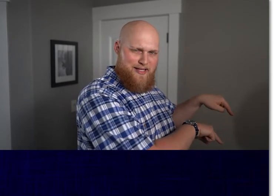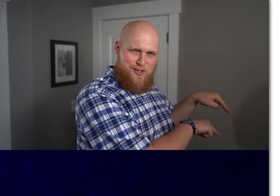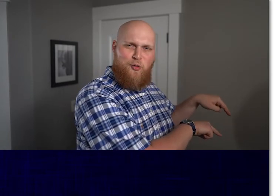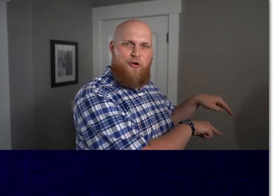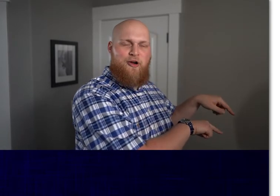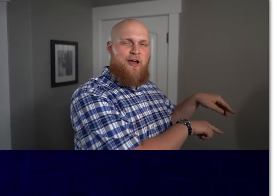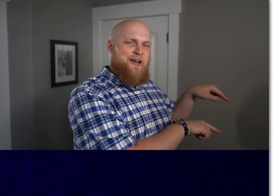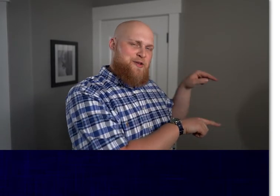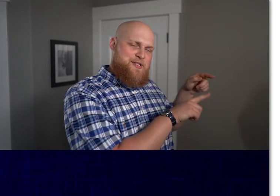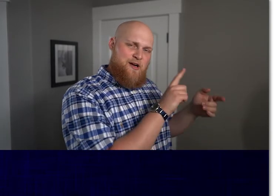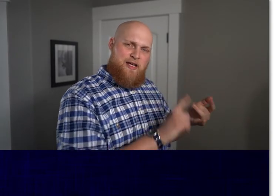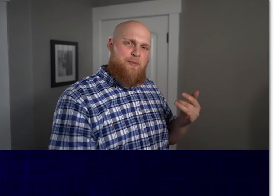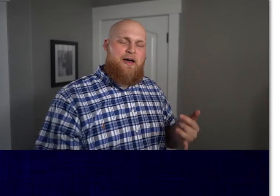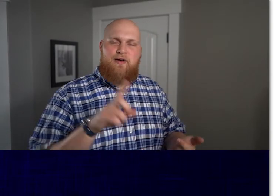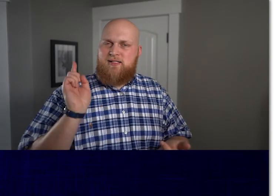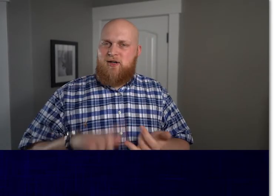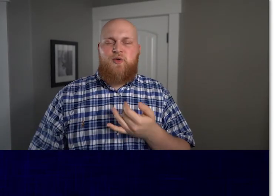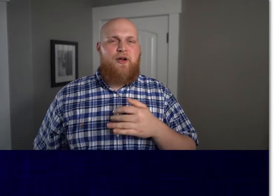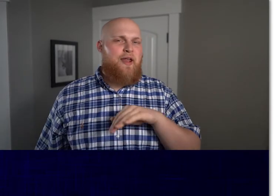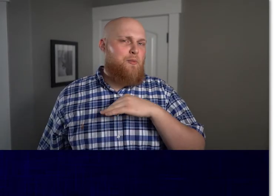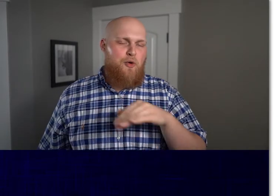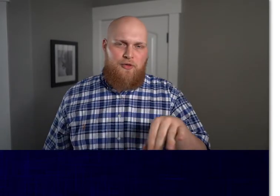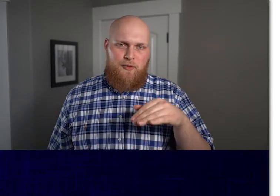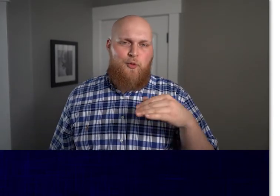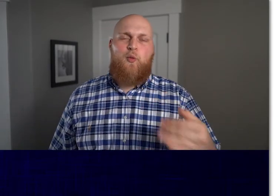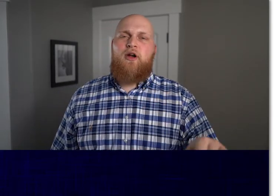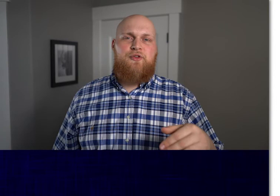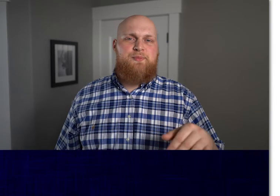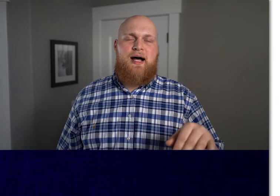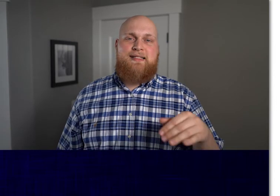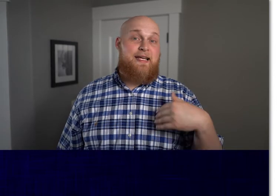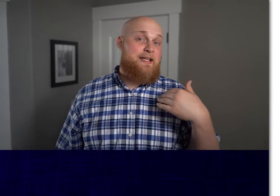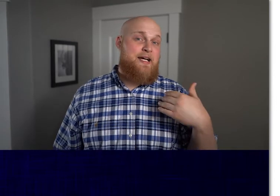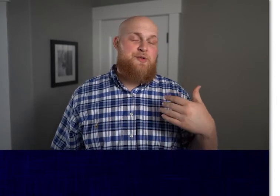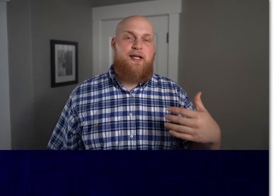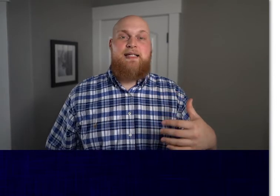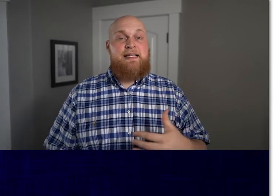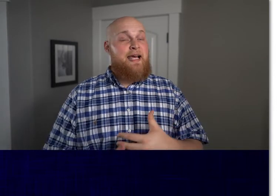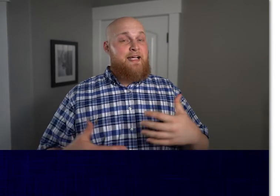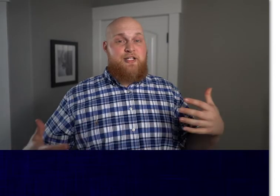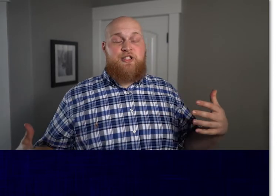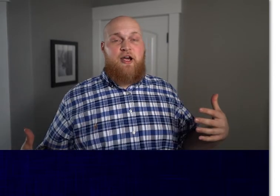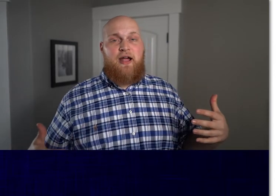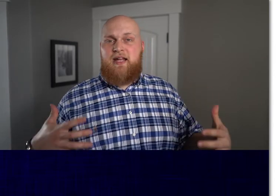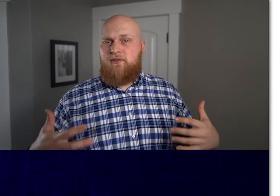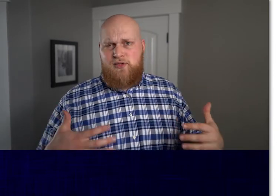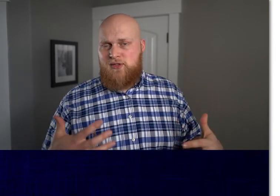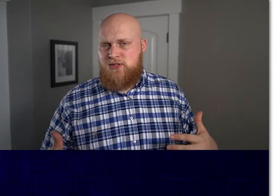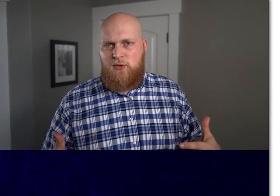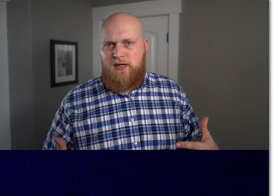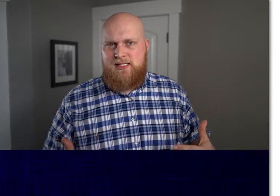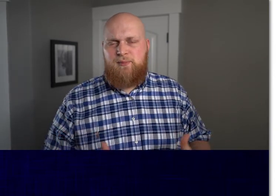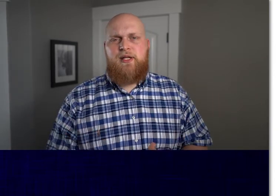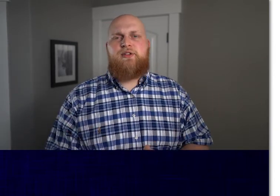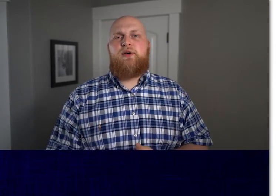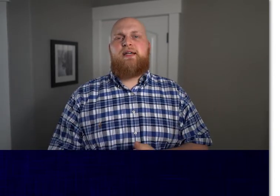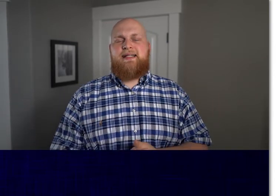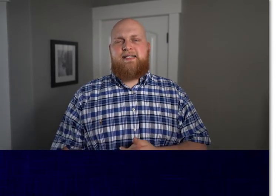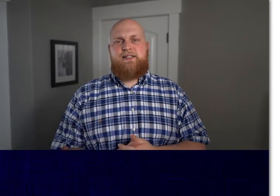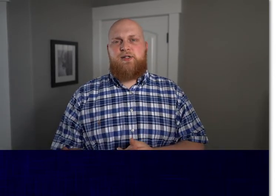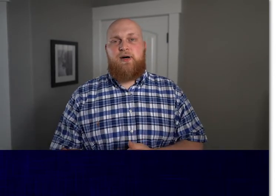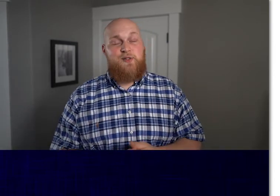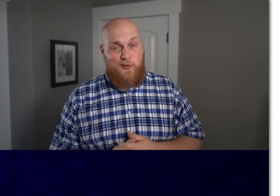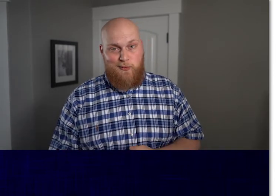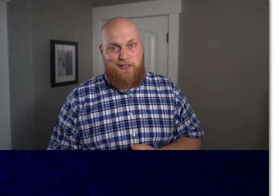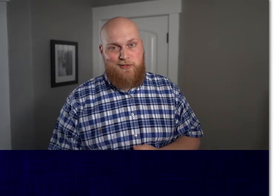over in this corner. You'll see our email address and our Twitter handle, both wonderful spots to get in touch with us, to share any of those good stories and pitch those